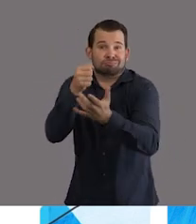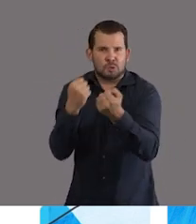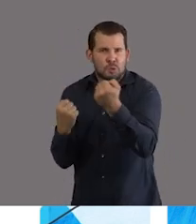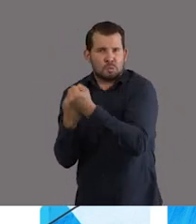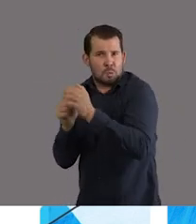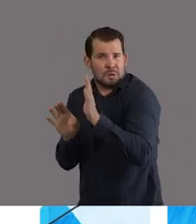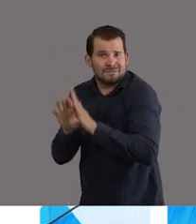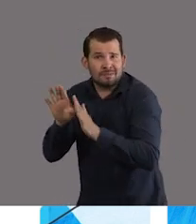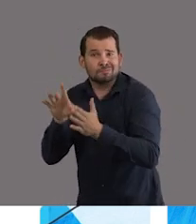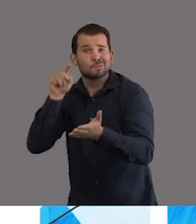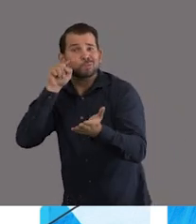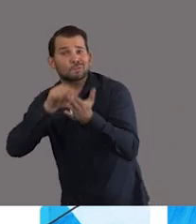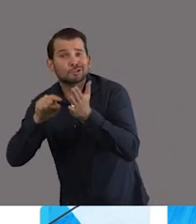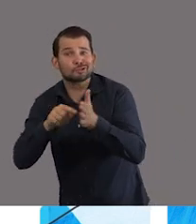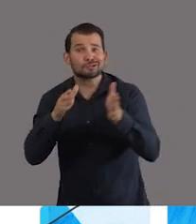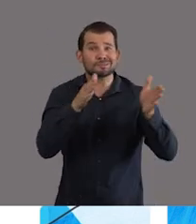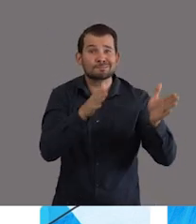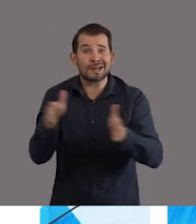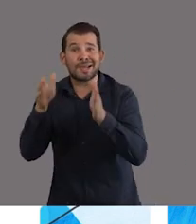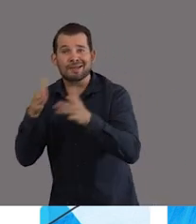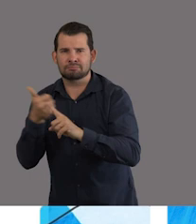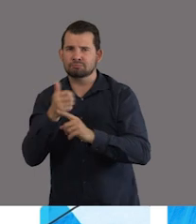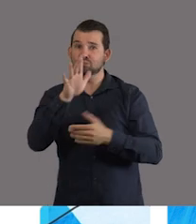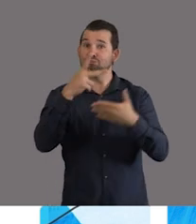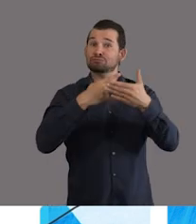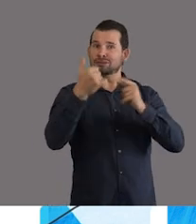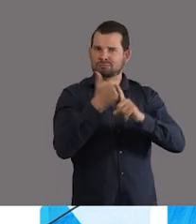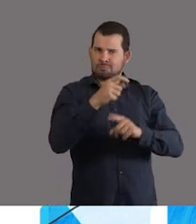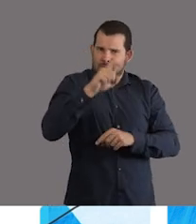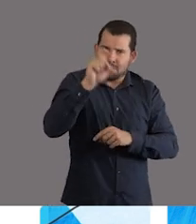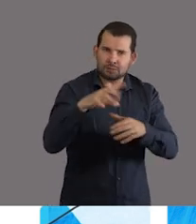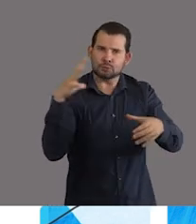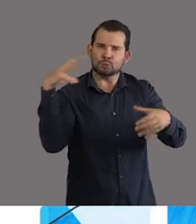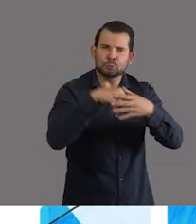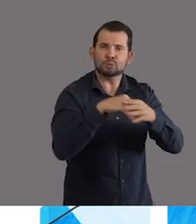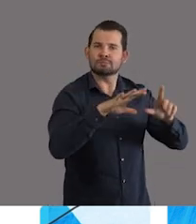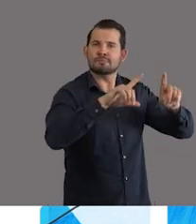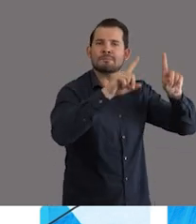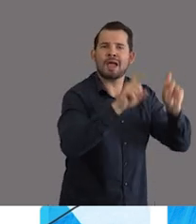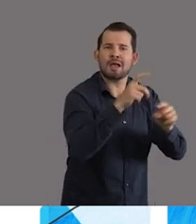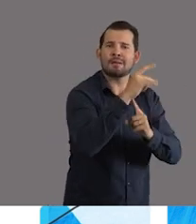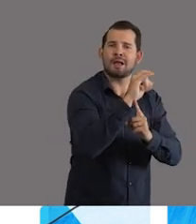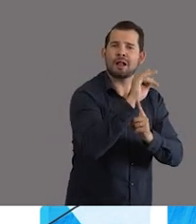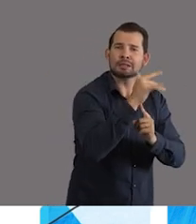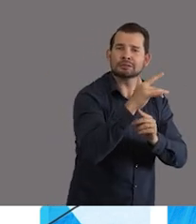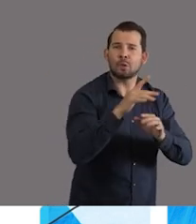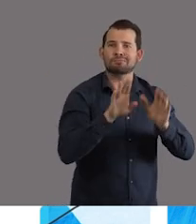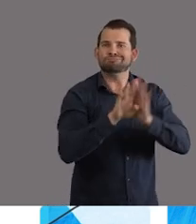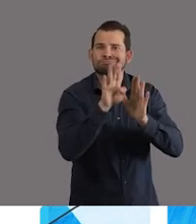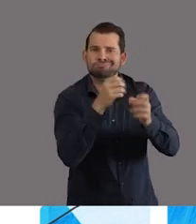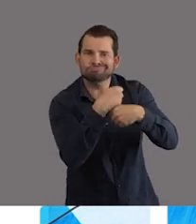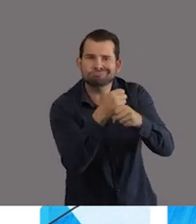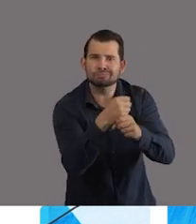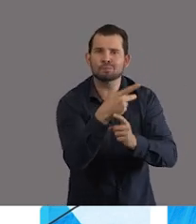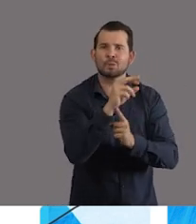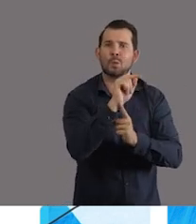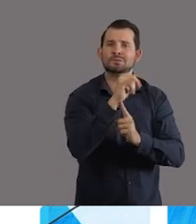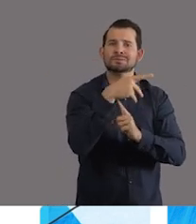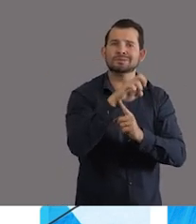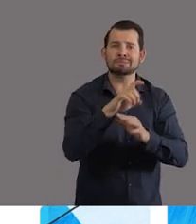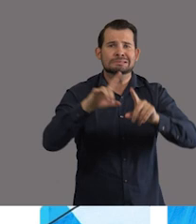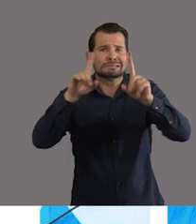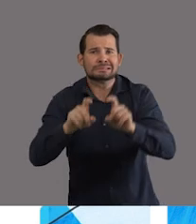and/or implementation phase. For example, you could submit a project to research, develop, and test a